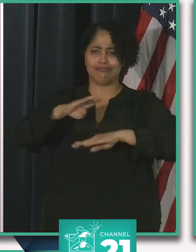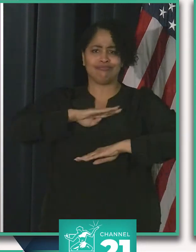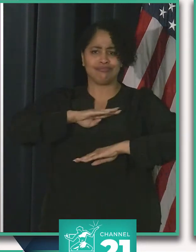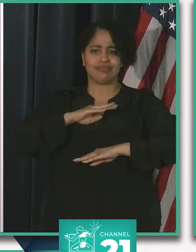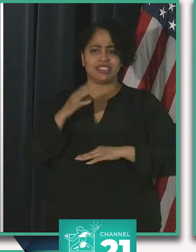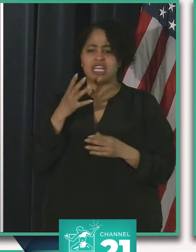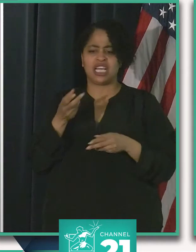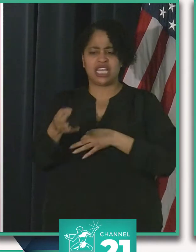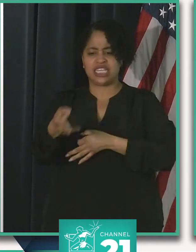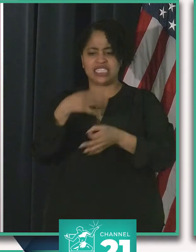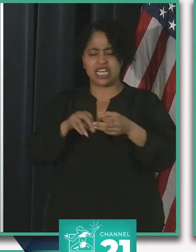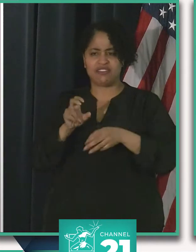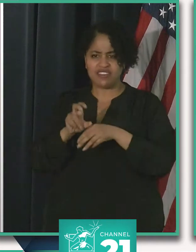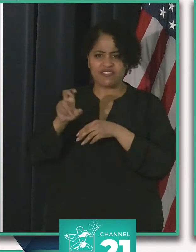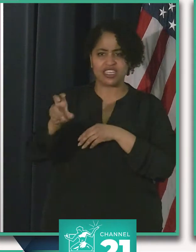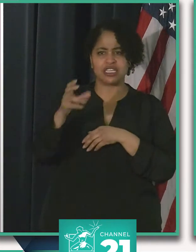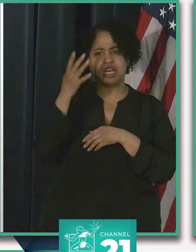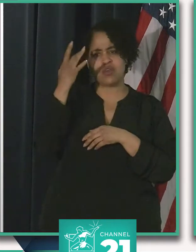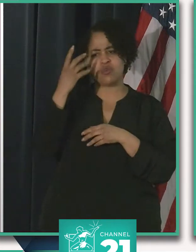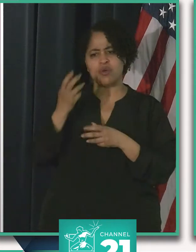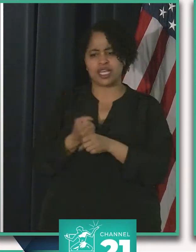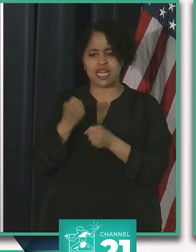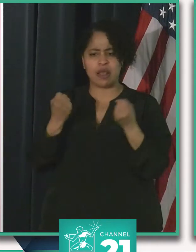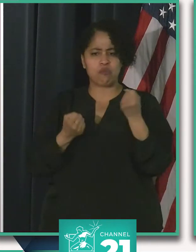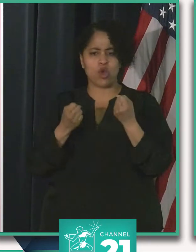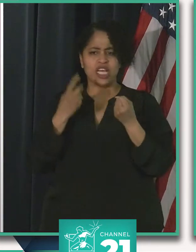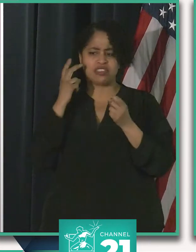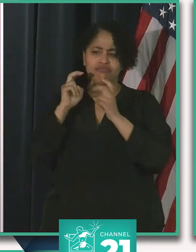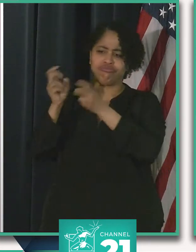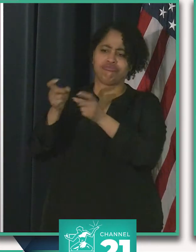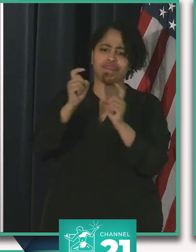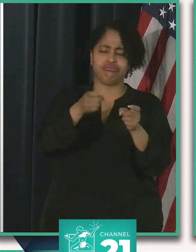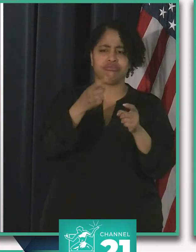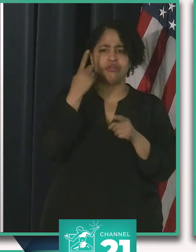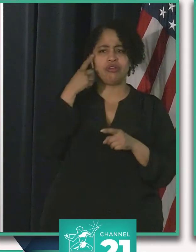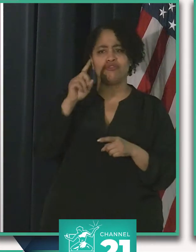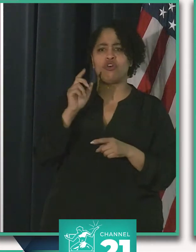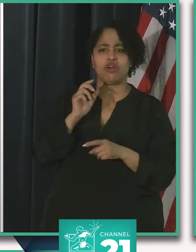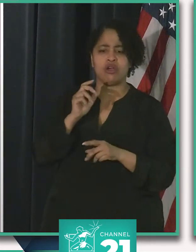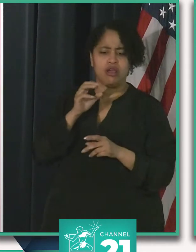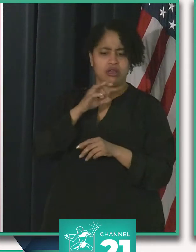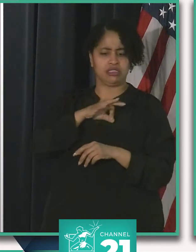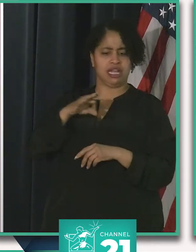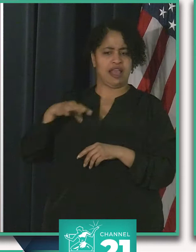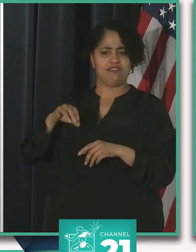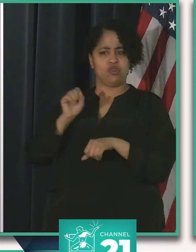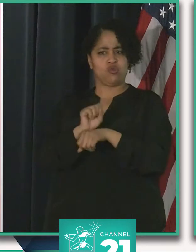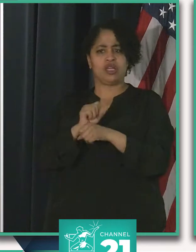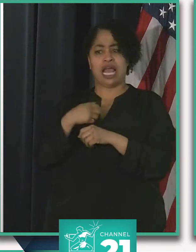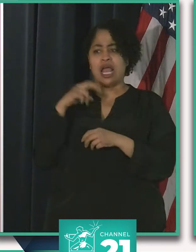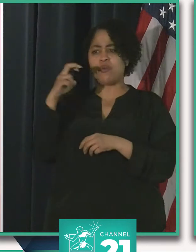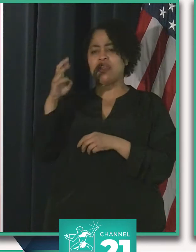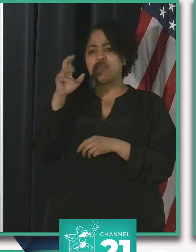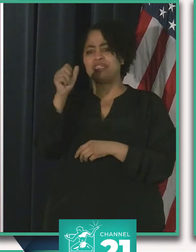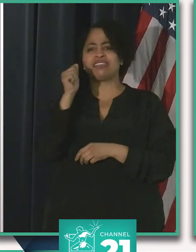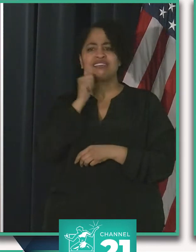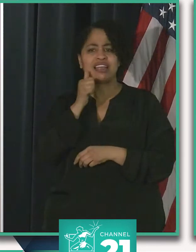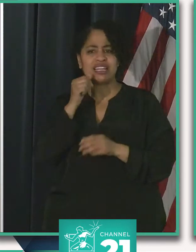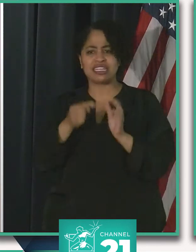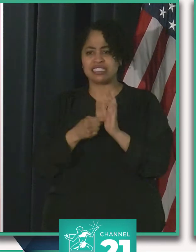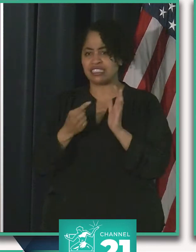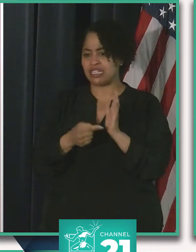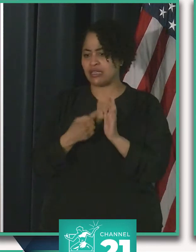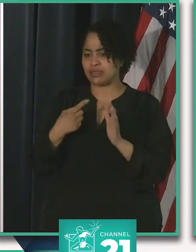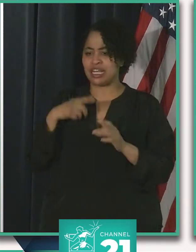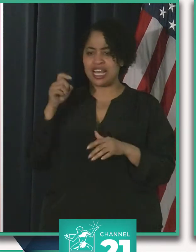getting vehicles for employees, for factory workers, instead of investing in our system? I ride the bus daily, and sometimes I got to take a